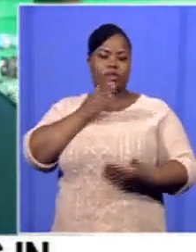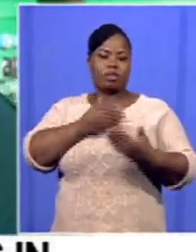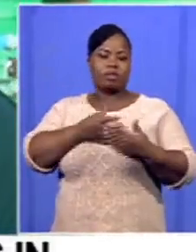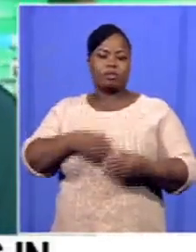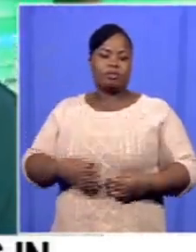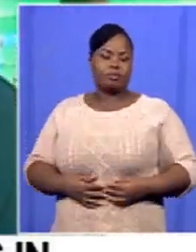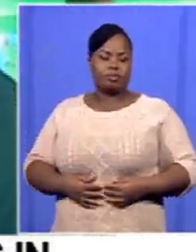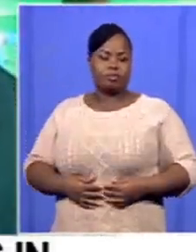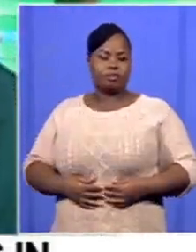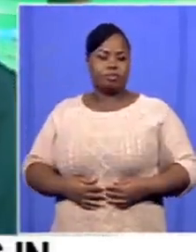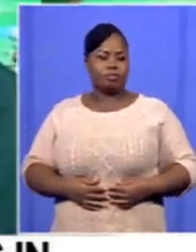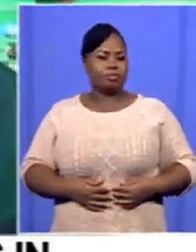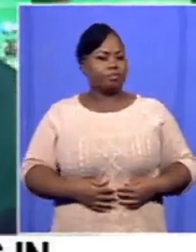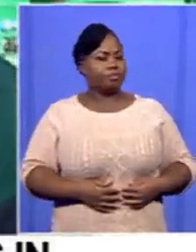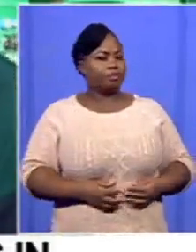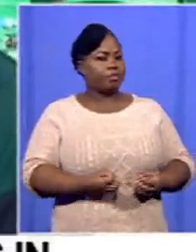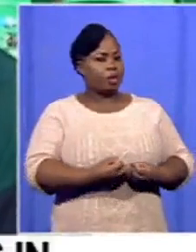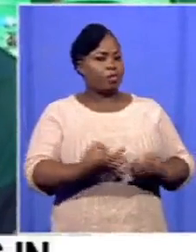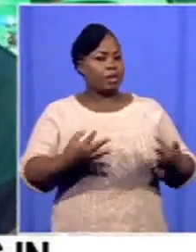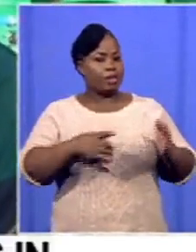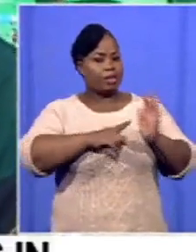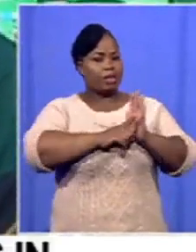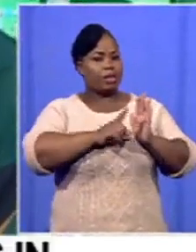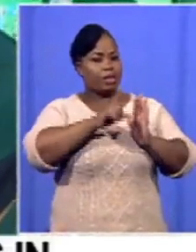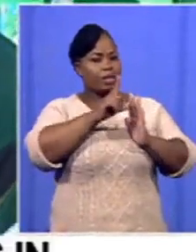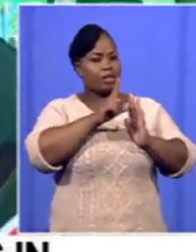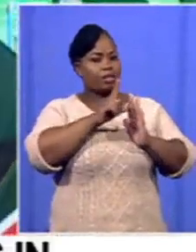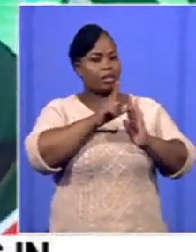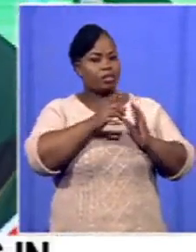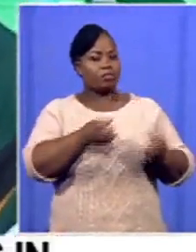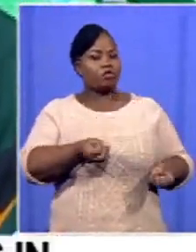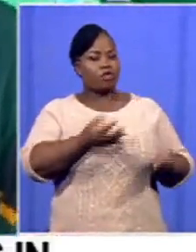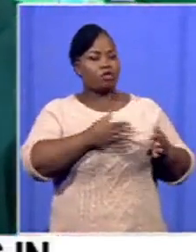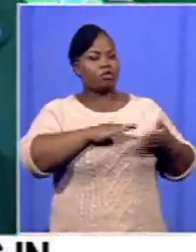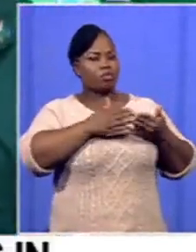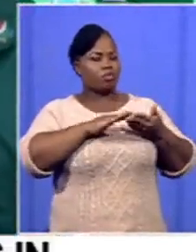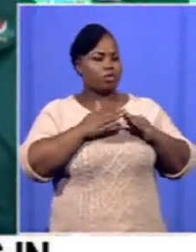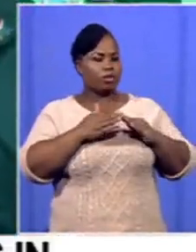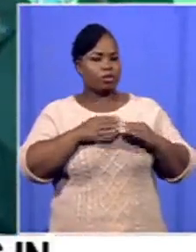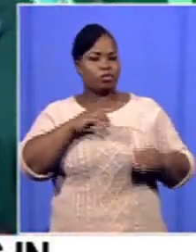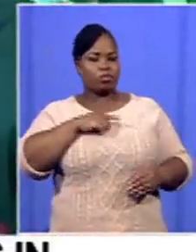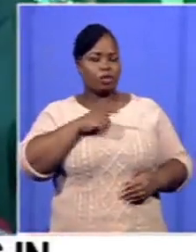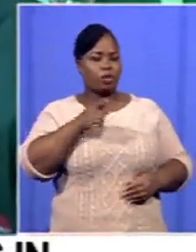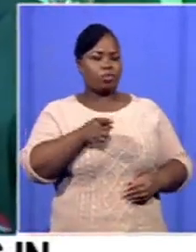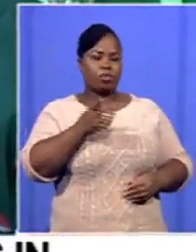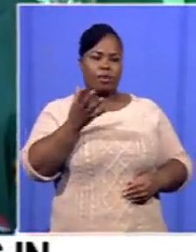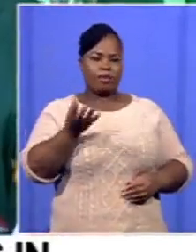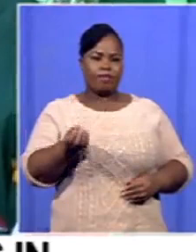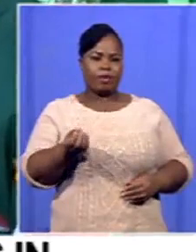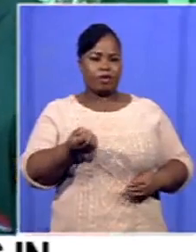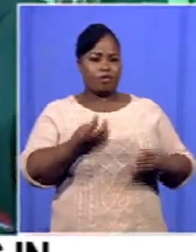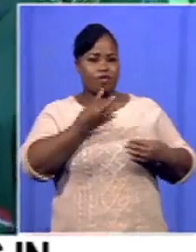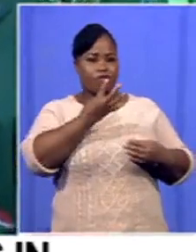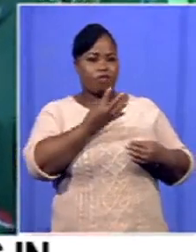hours. So how many liters are these boreholes basically provide to the community? We do see that you guys install 4